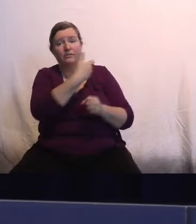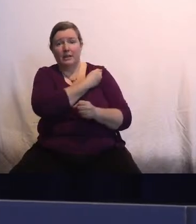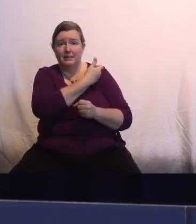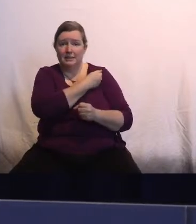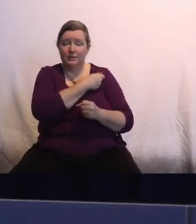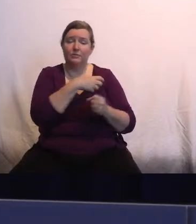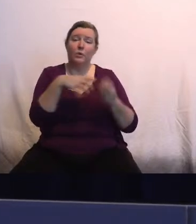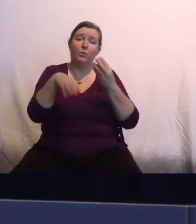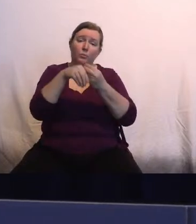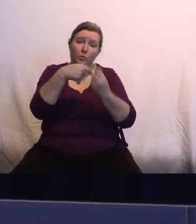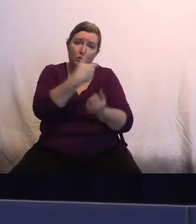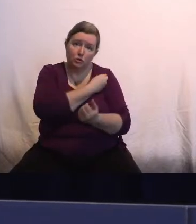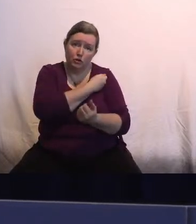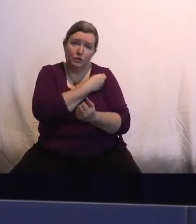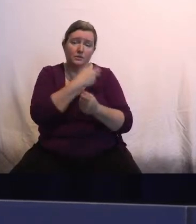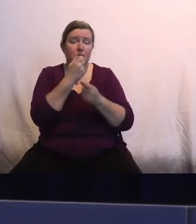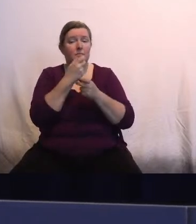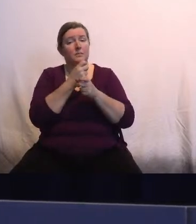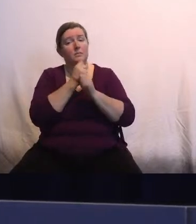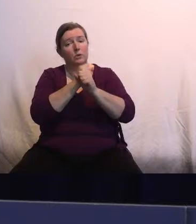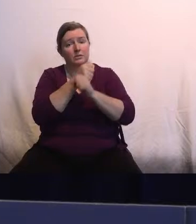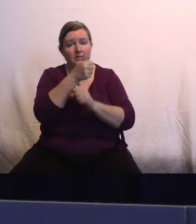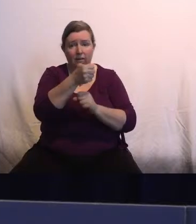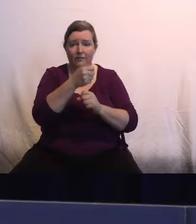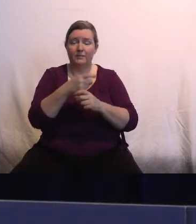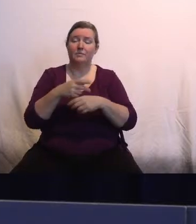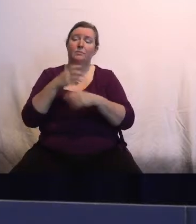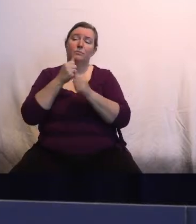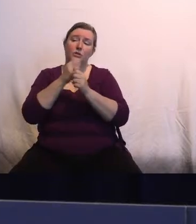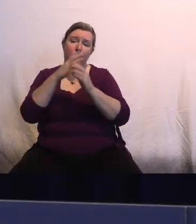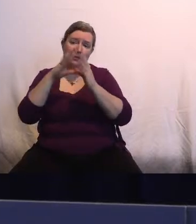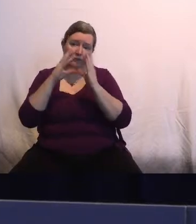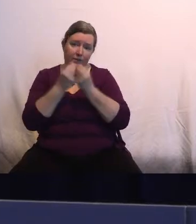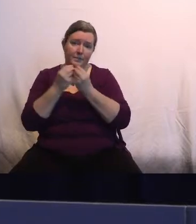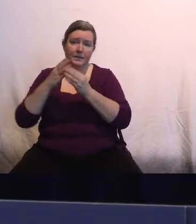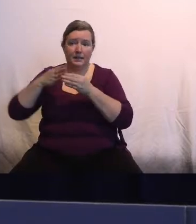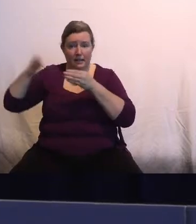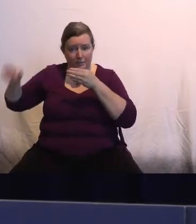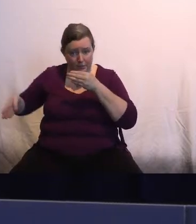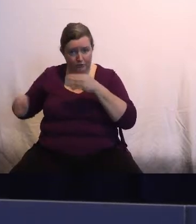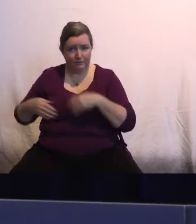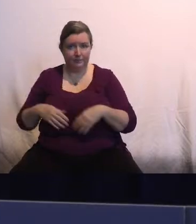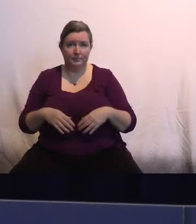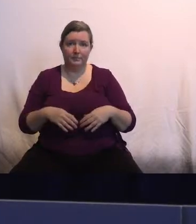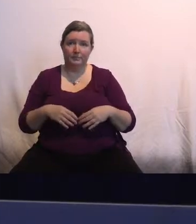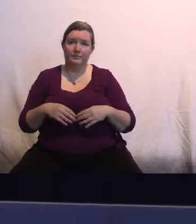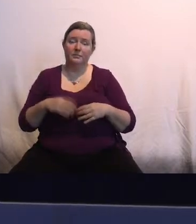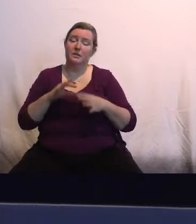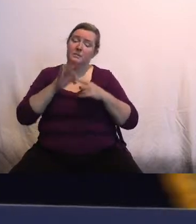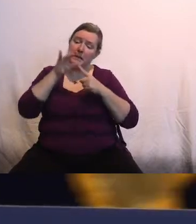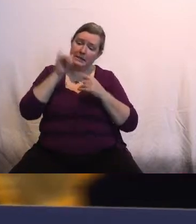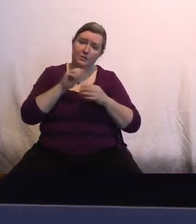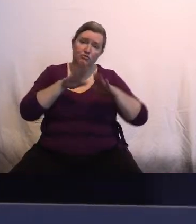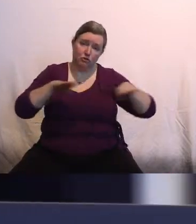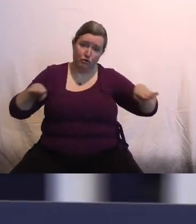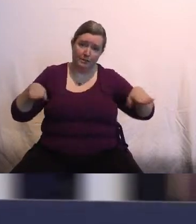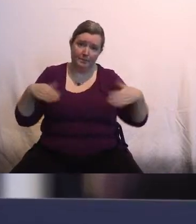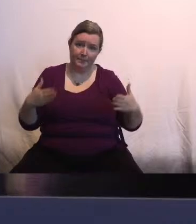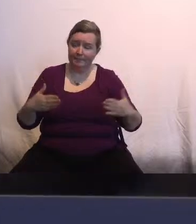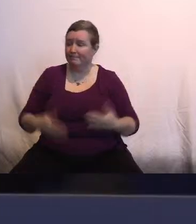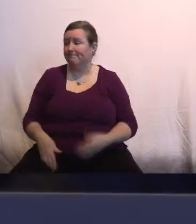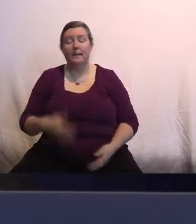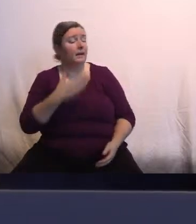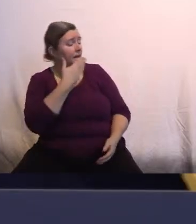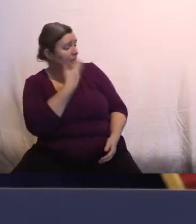to protect ourselves, our family, our friends, and most importantly, our children. Thank you. Judy, thank you for all.